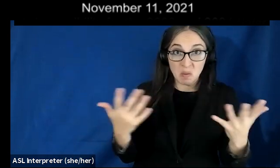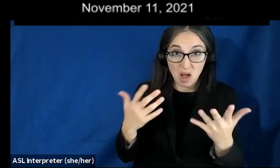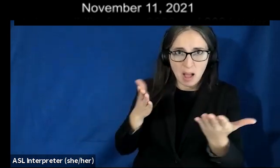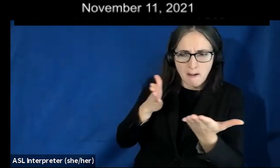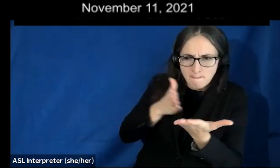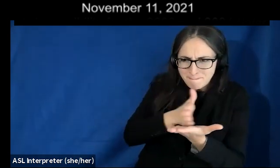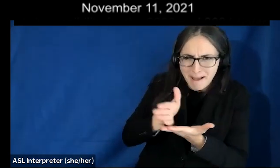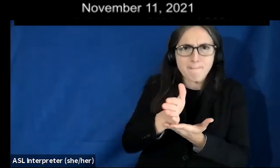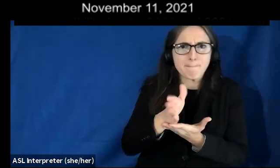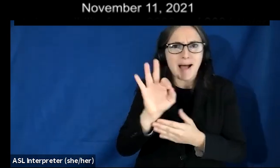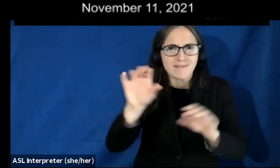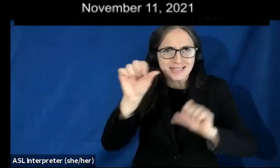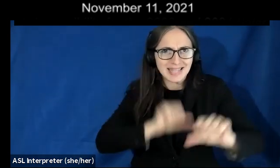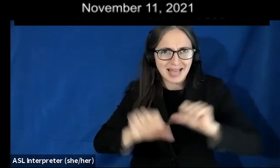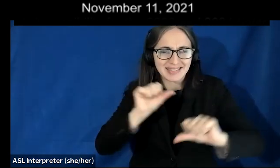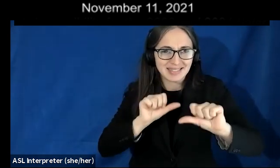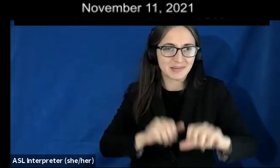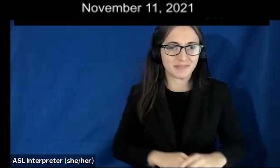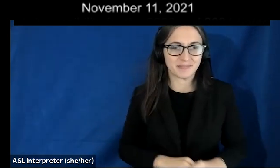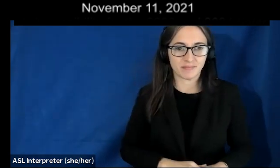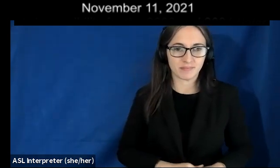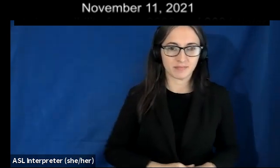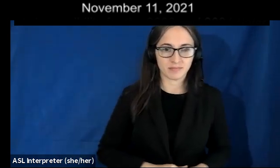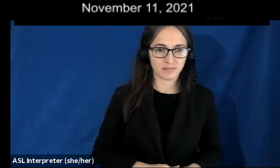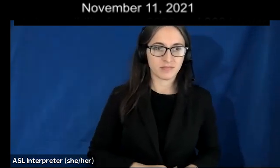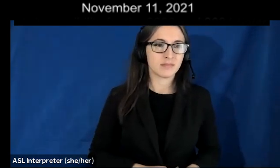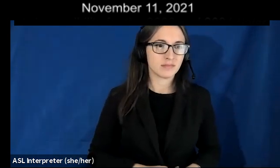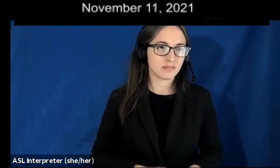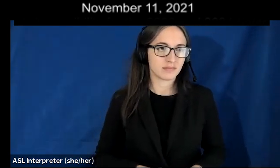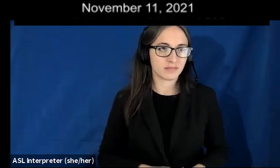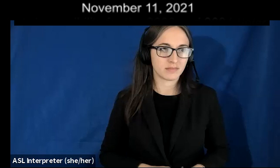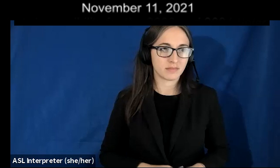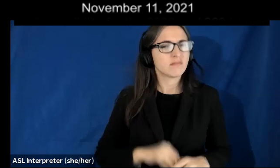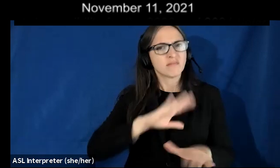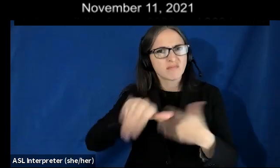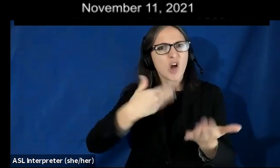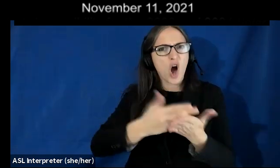All brains on science are placed in the